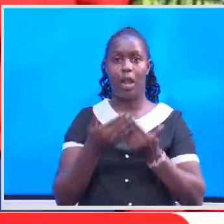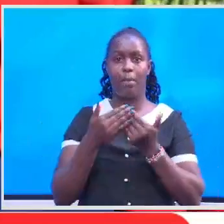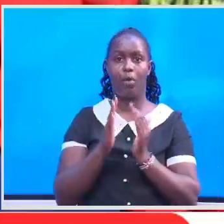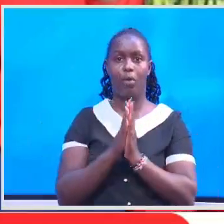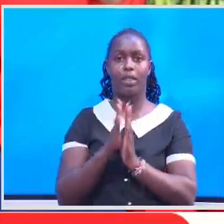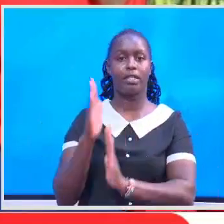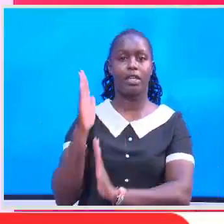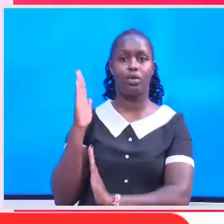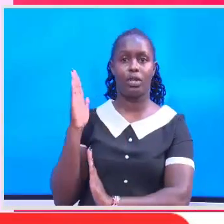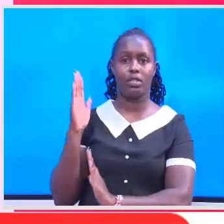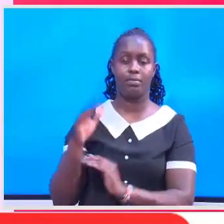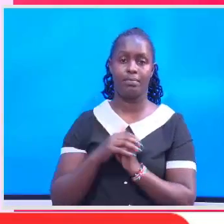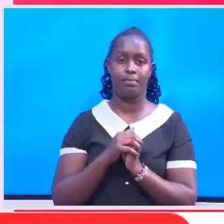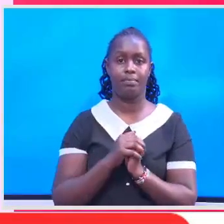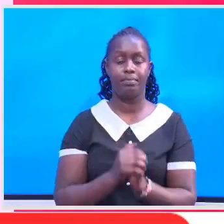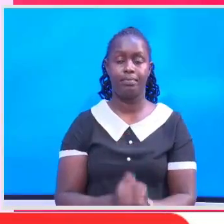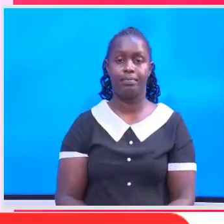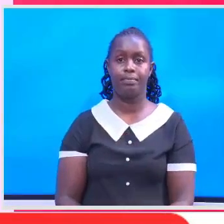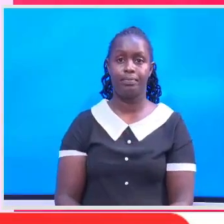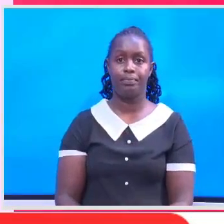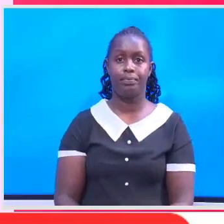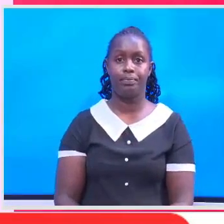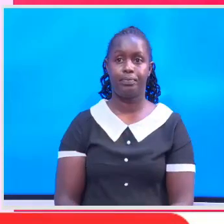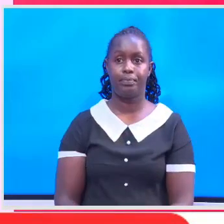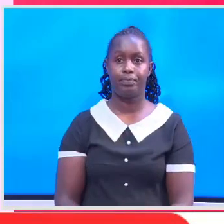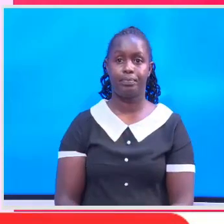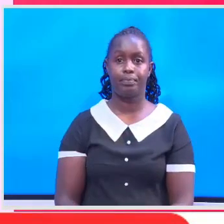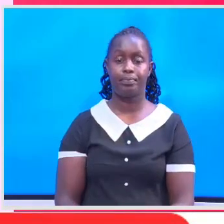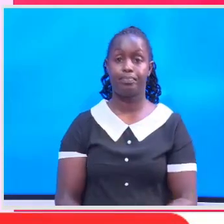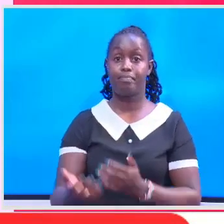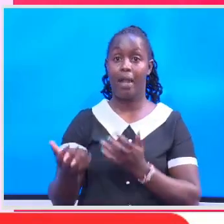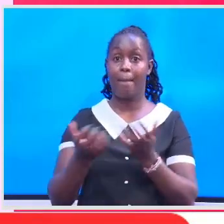TV47, Nairobi. Time now for some business news and the national social